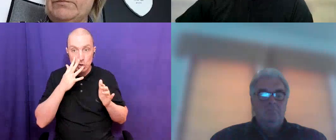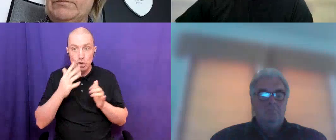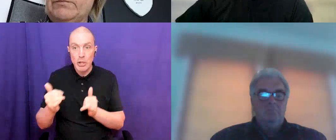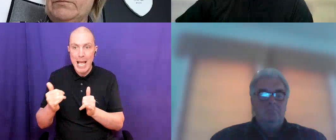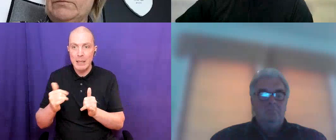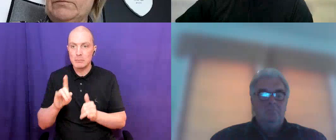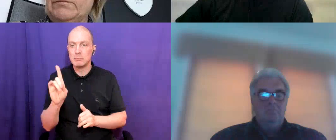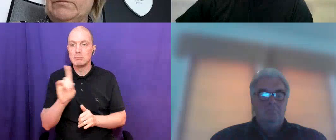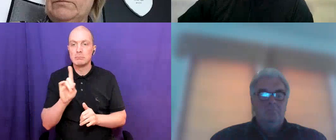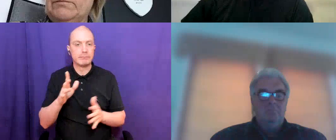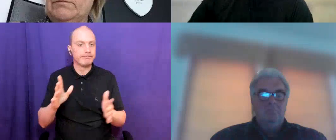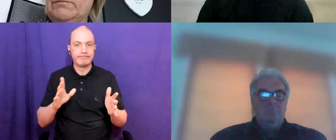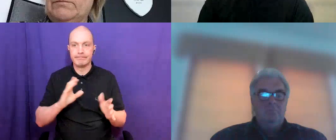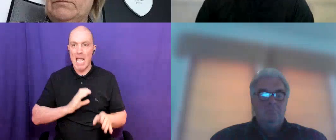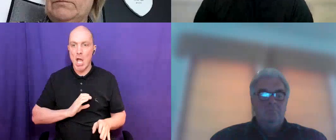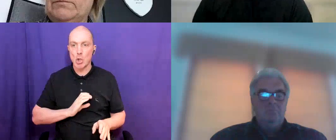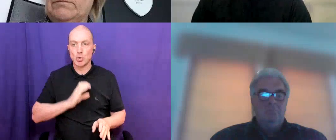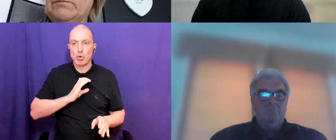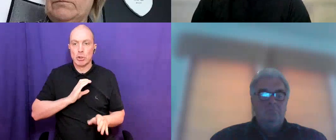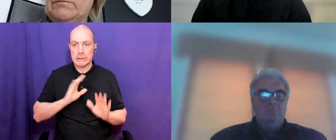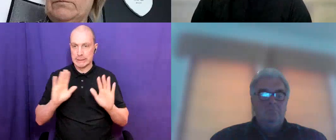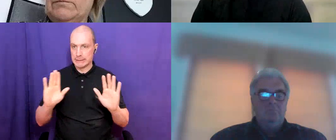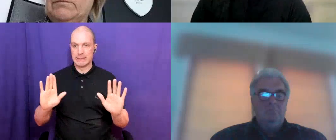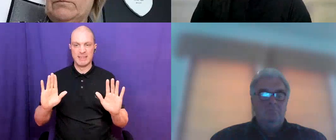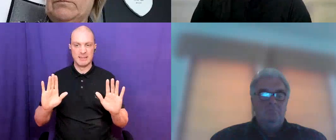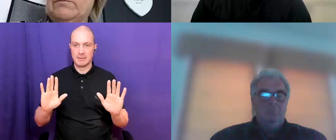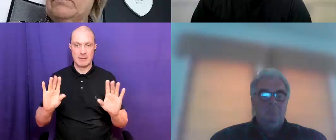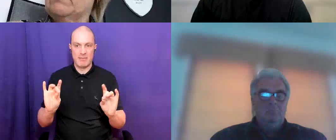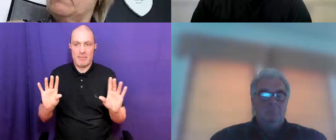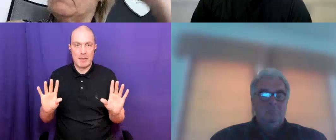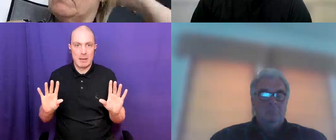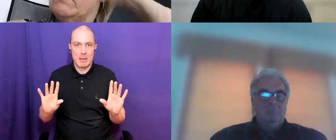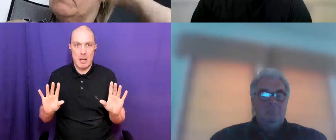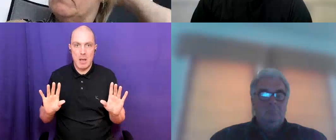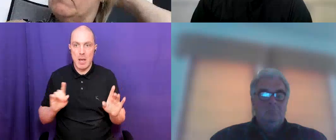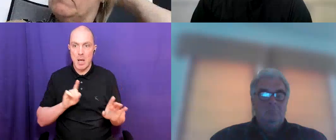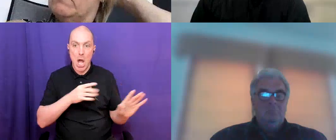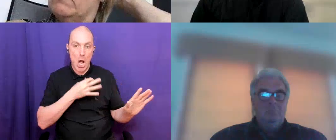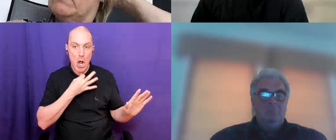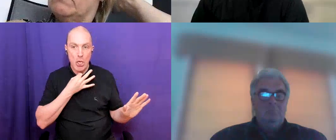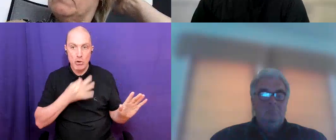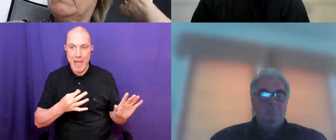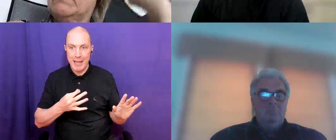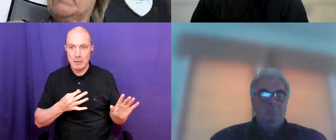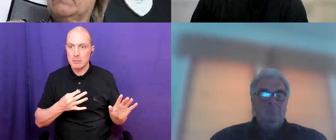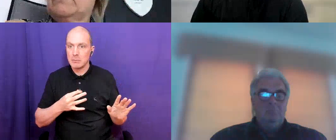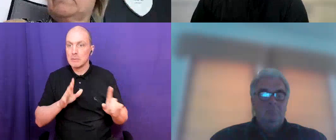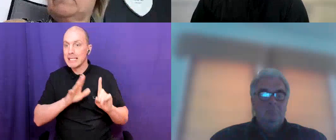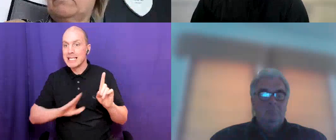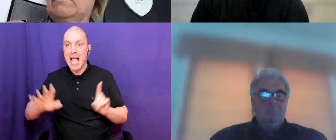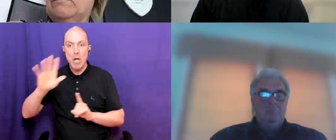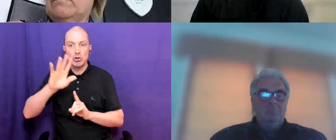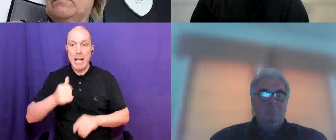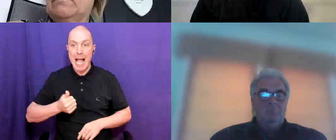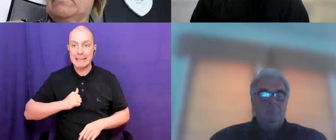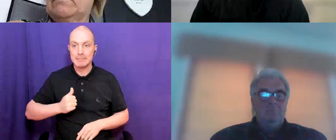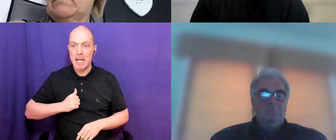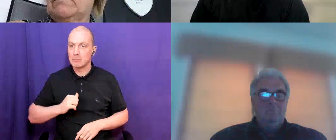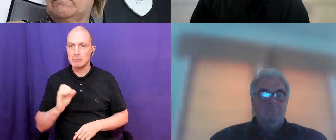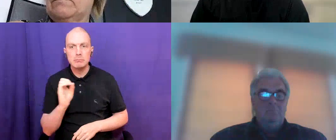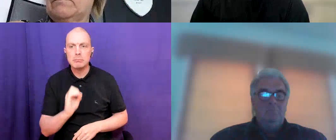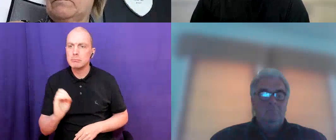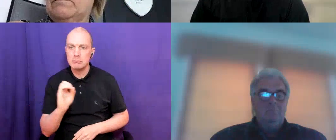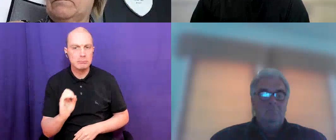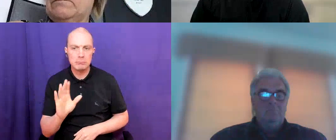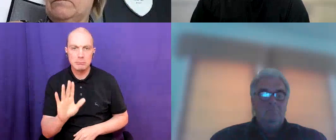reassurance, and there's no specific threat, as Stevie's outlined, against the election, either nationally or locally. However, as at